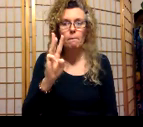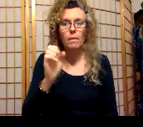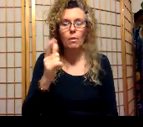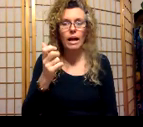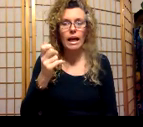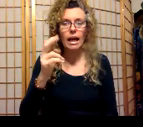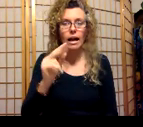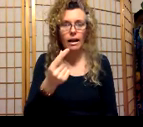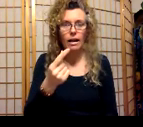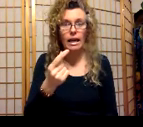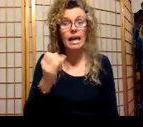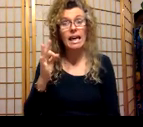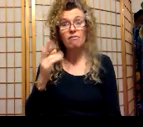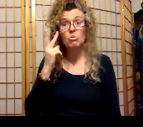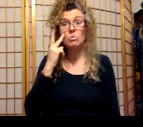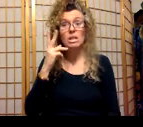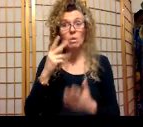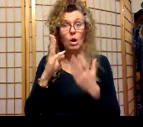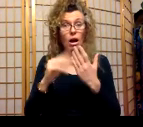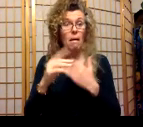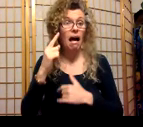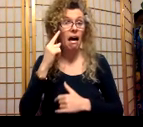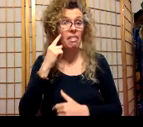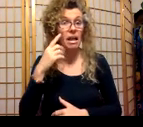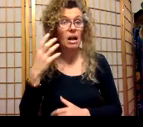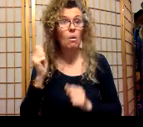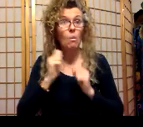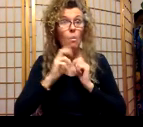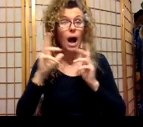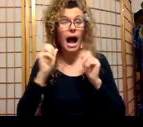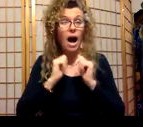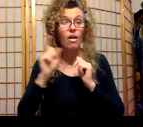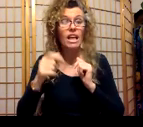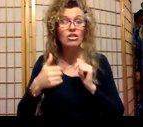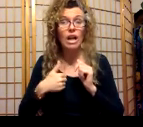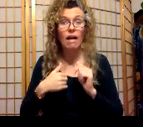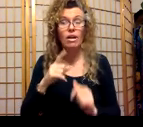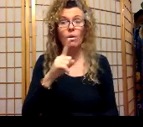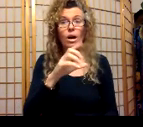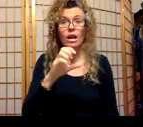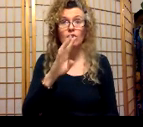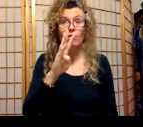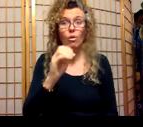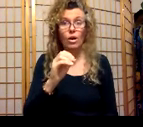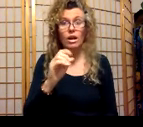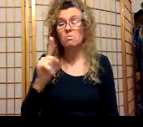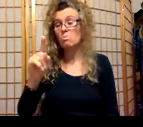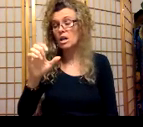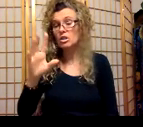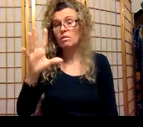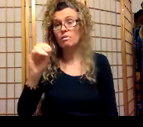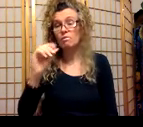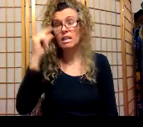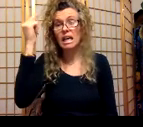Well, if you see those programs, I think, wow, they should have those 140,